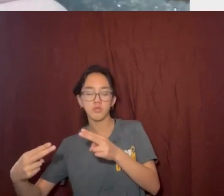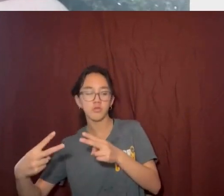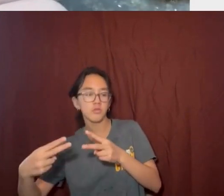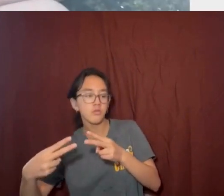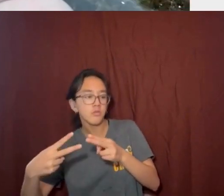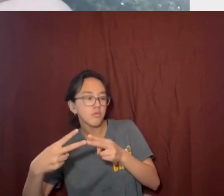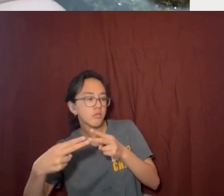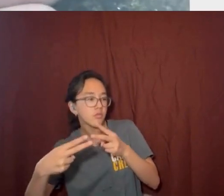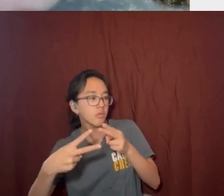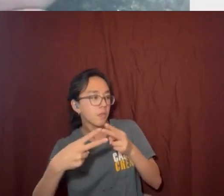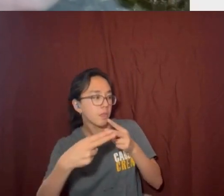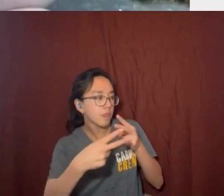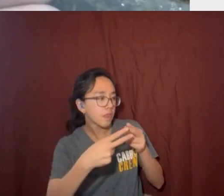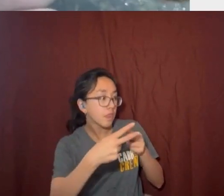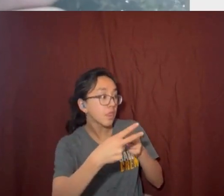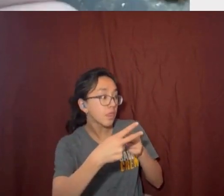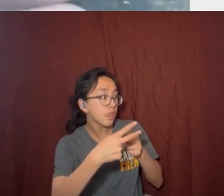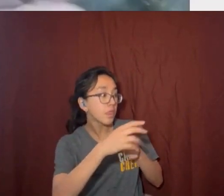in.